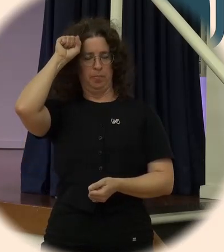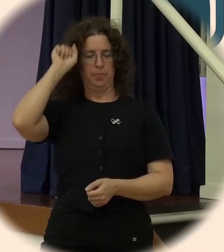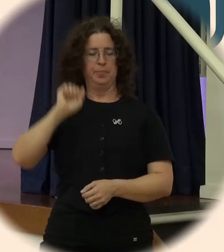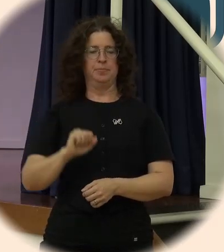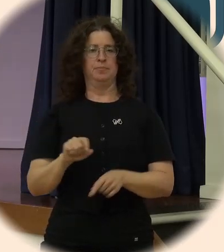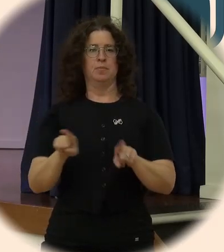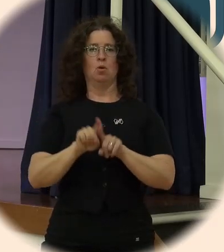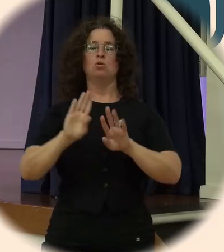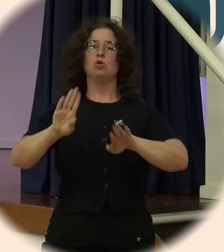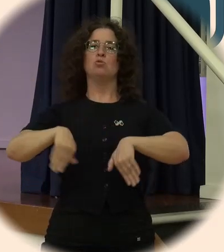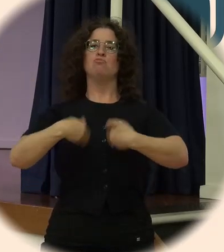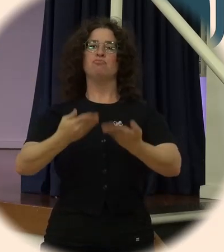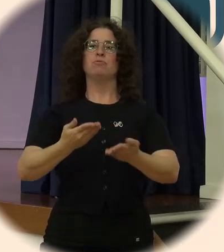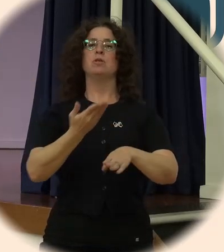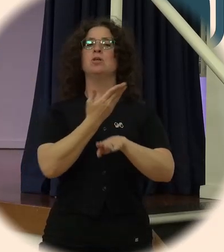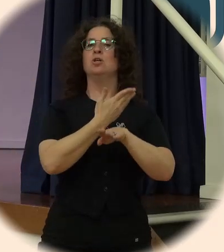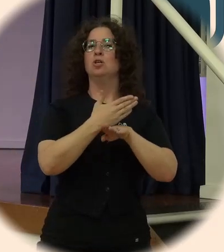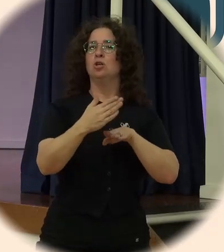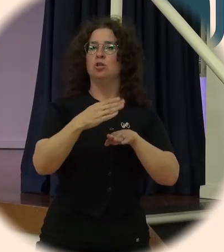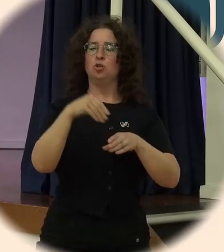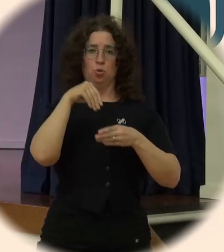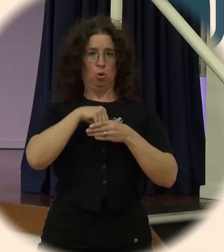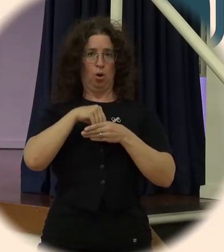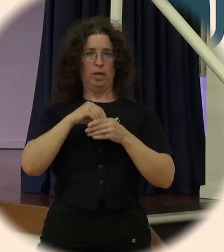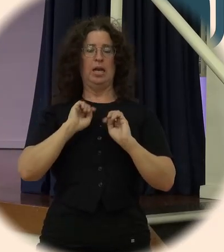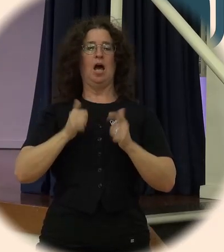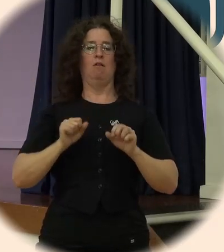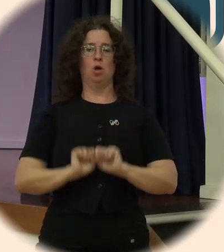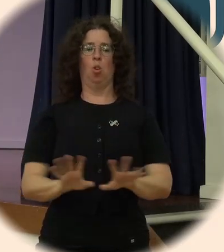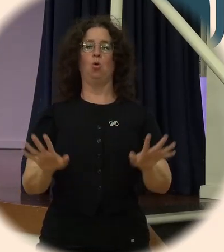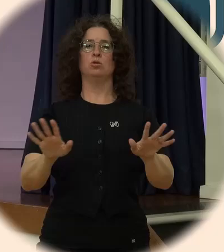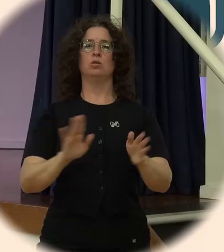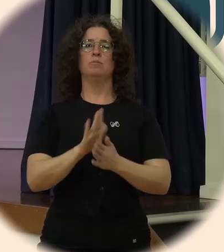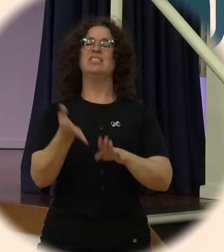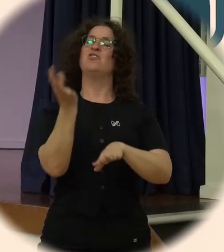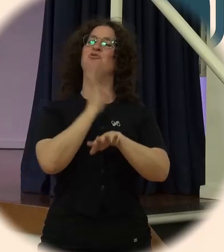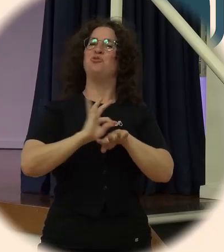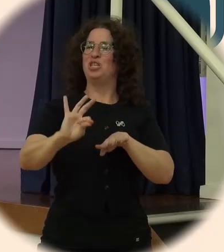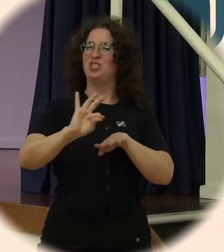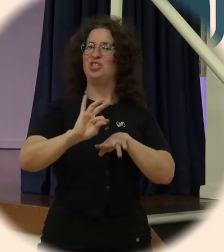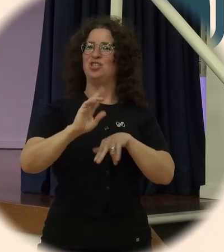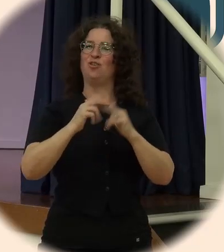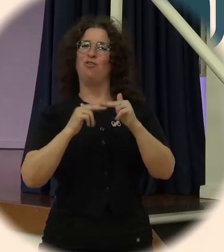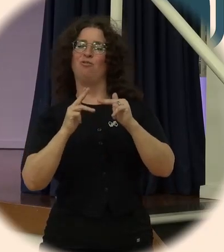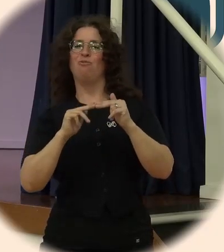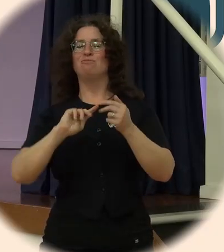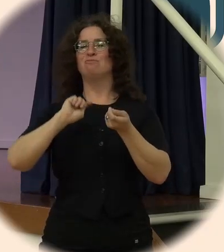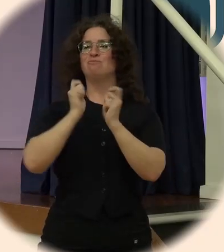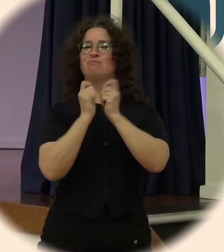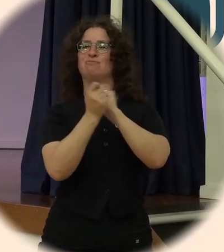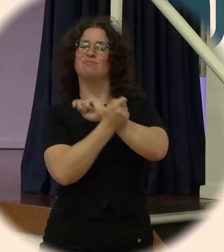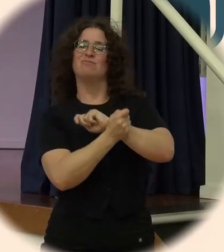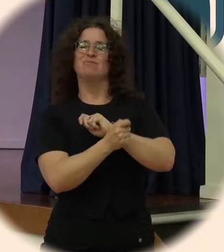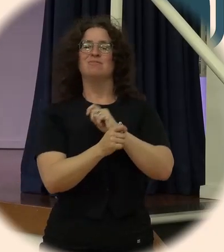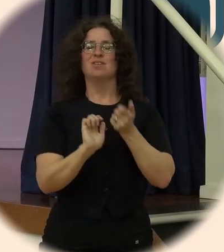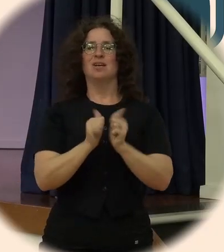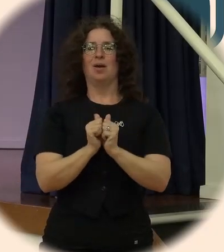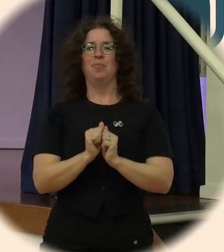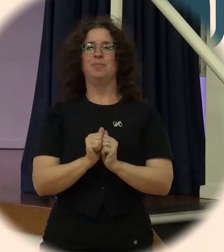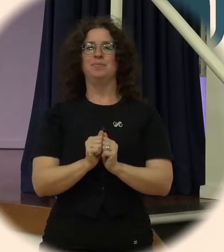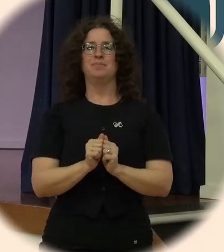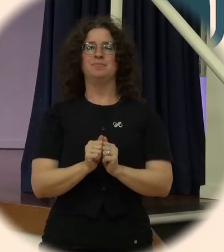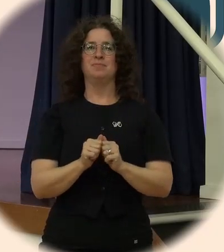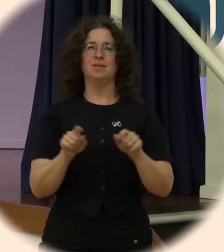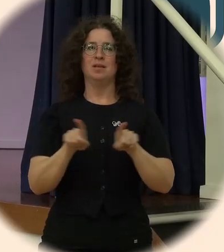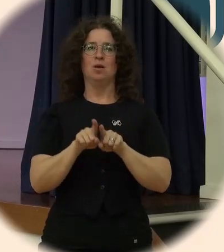also deliver new content to players after launch, keeping your game fresh and evolving over time. Addressables also make development